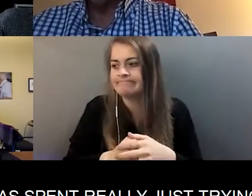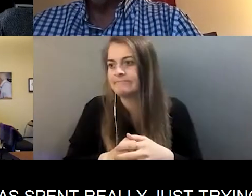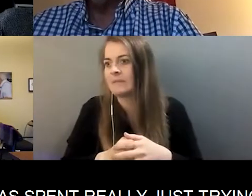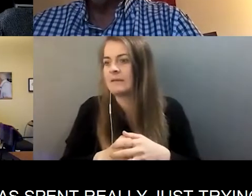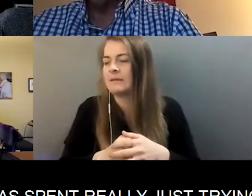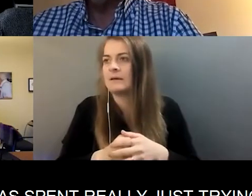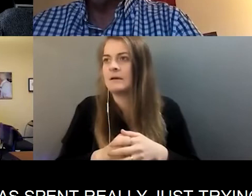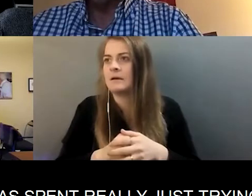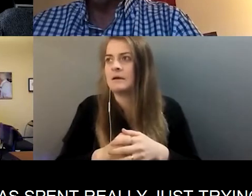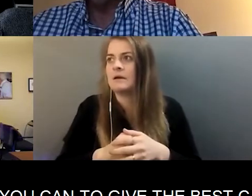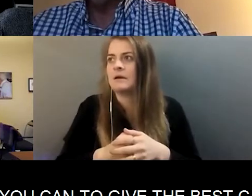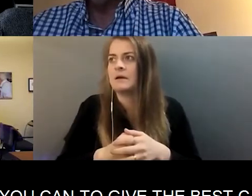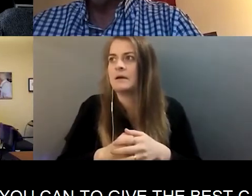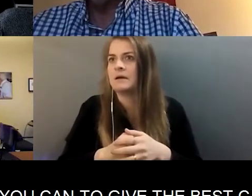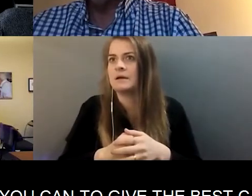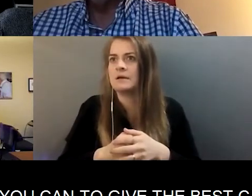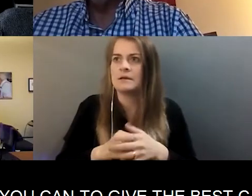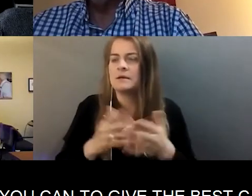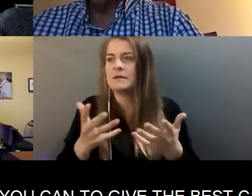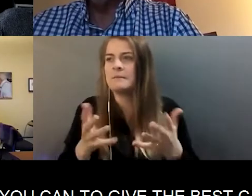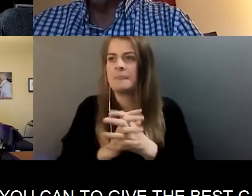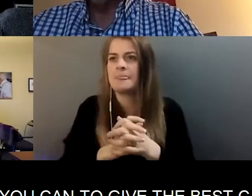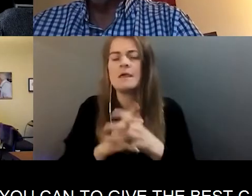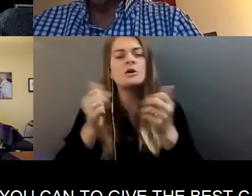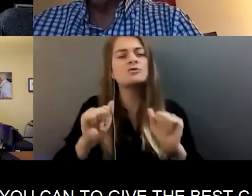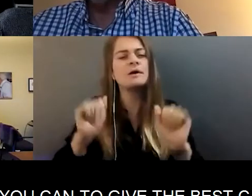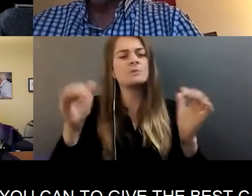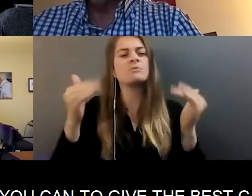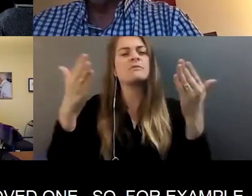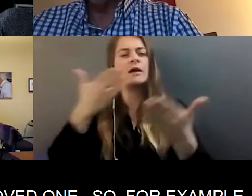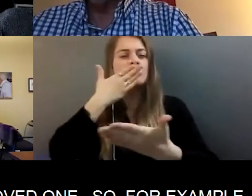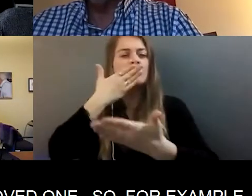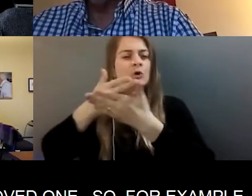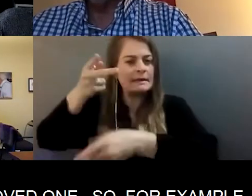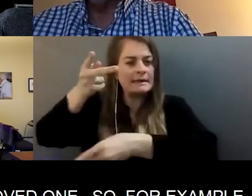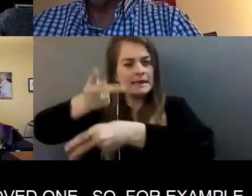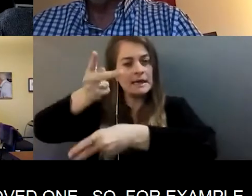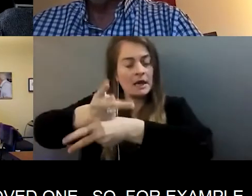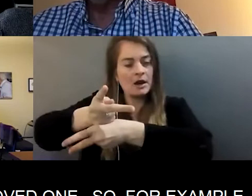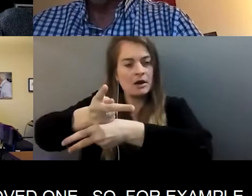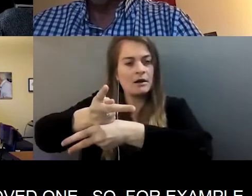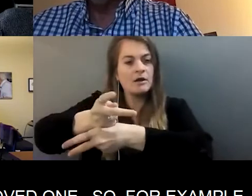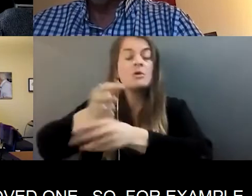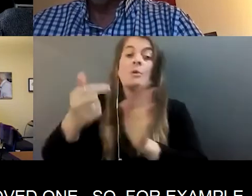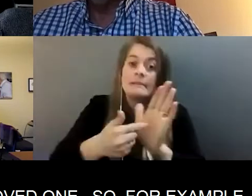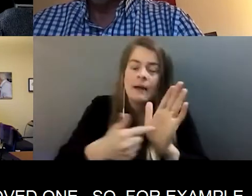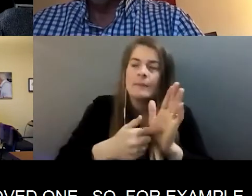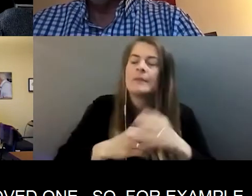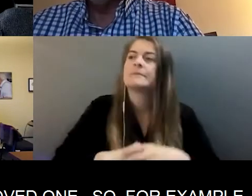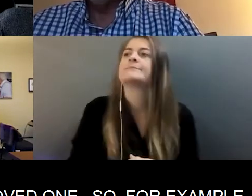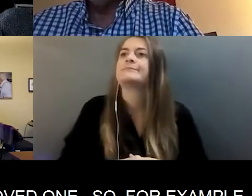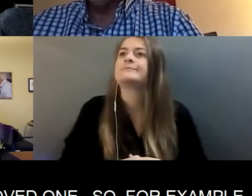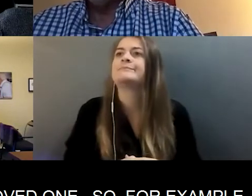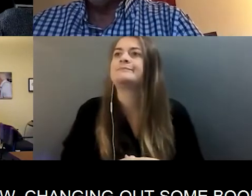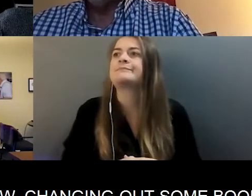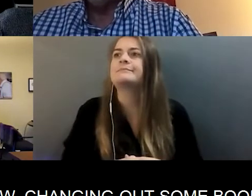the things that you can to give the best care possible for your loved one. So for example, that would be, you